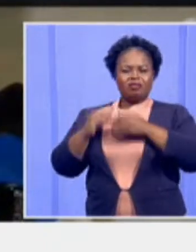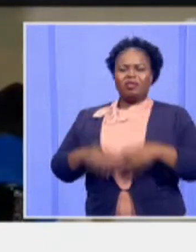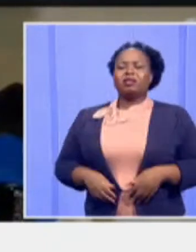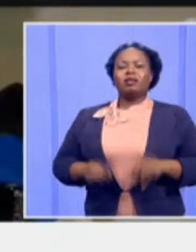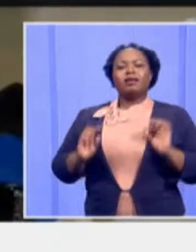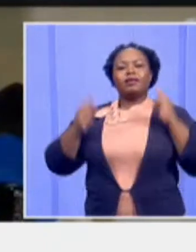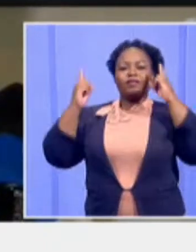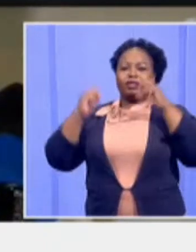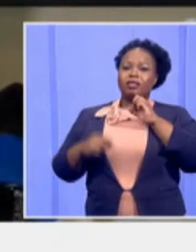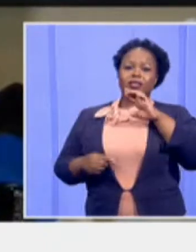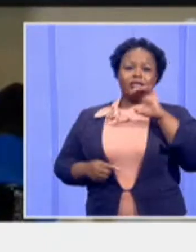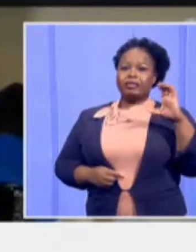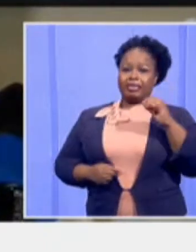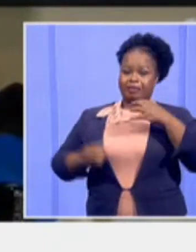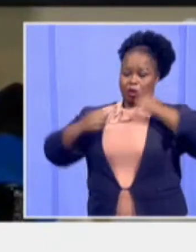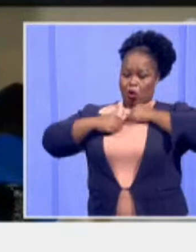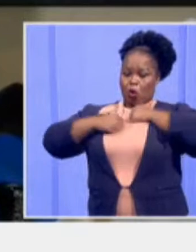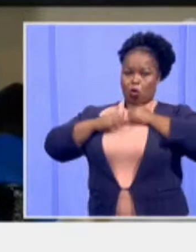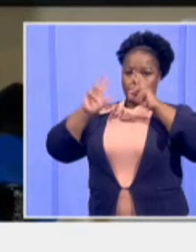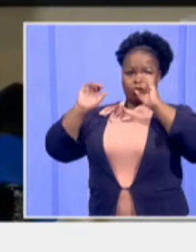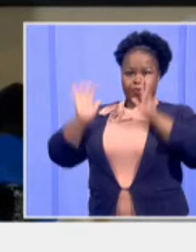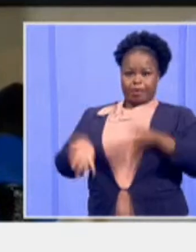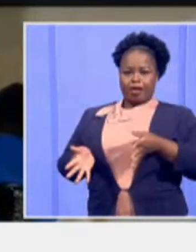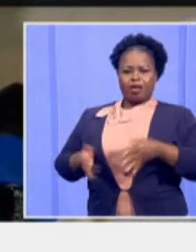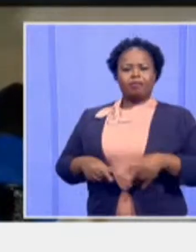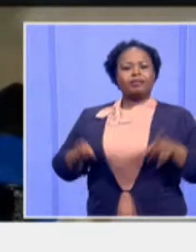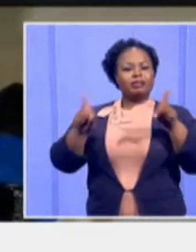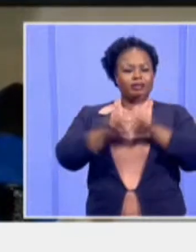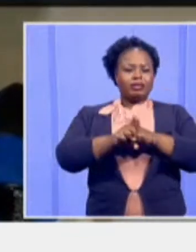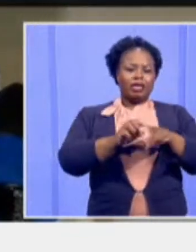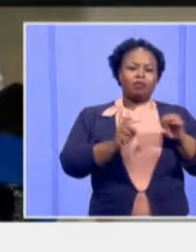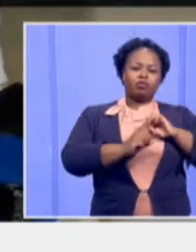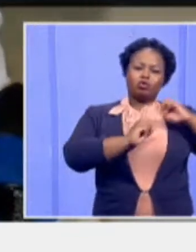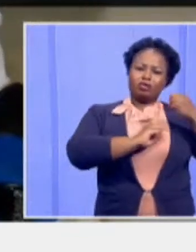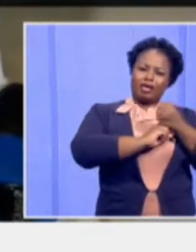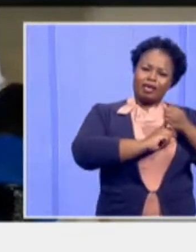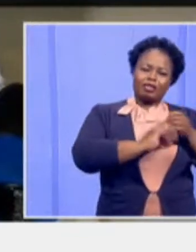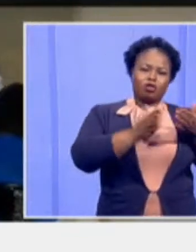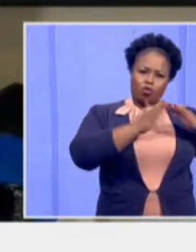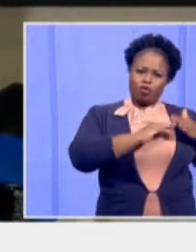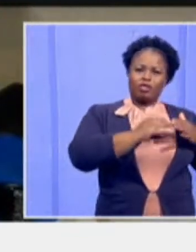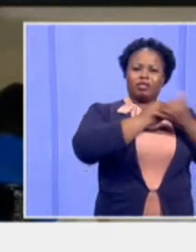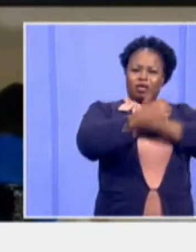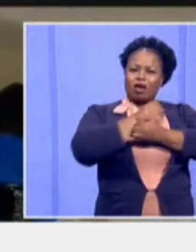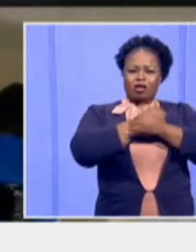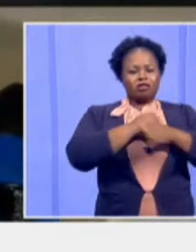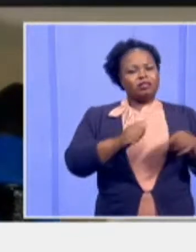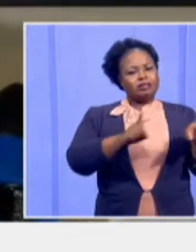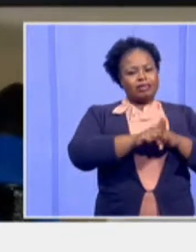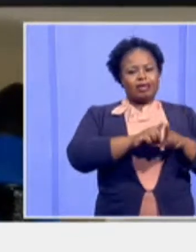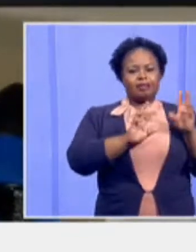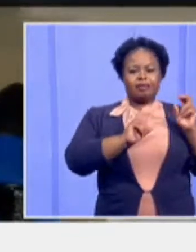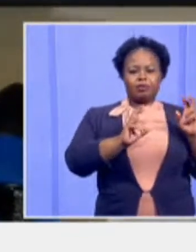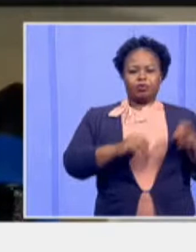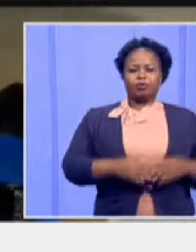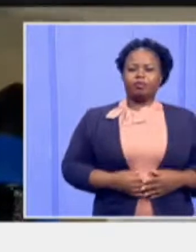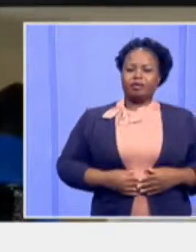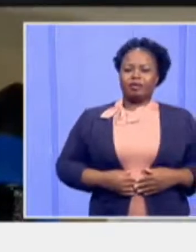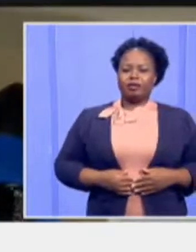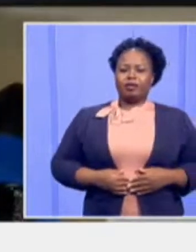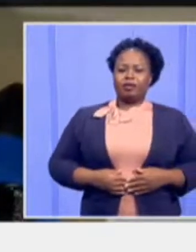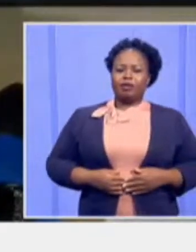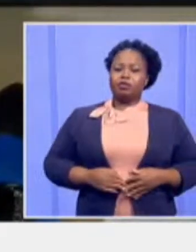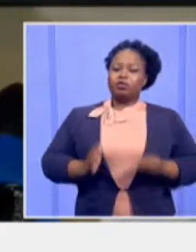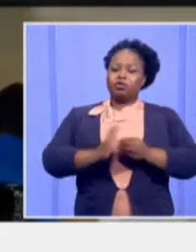SRC. It is not a Wits issue, but it's an issue of the society, it's an issue of the country. So what causes students to